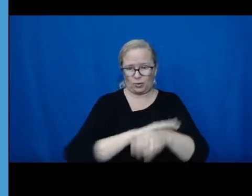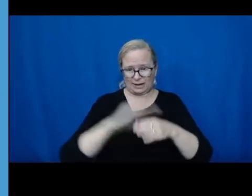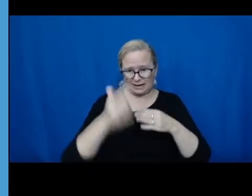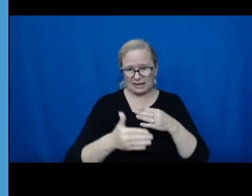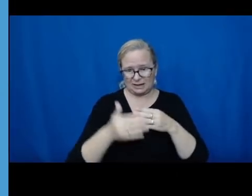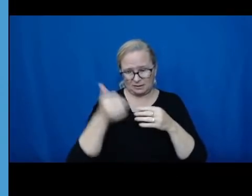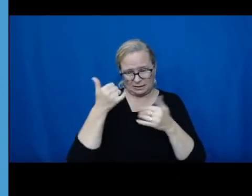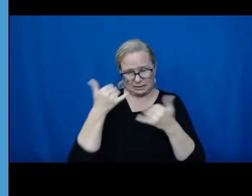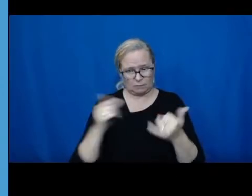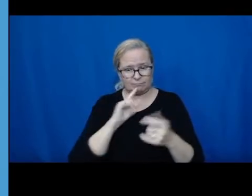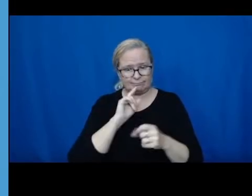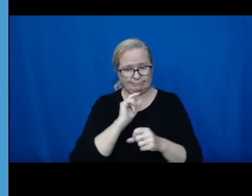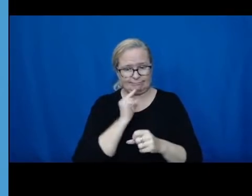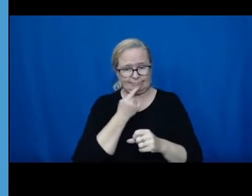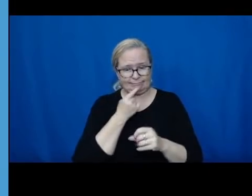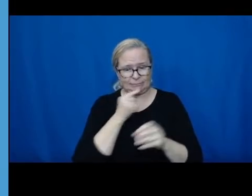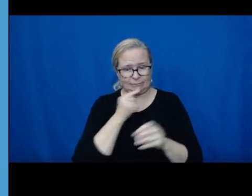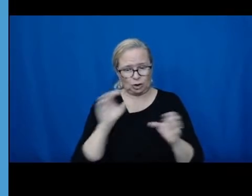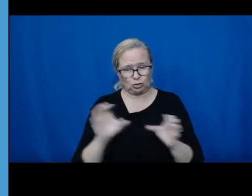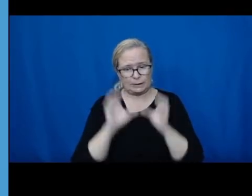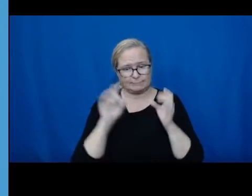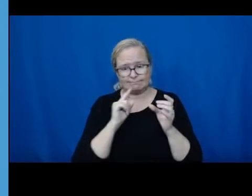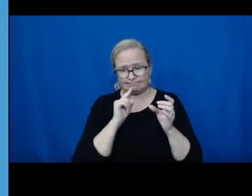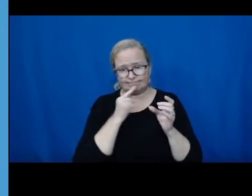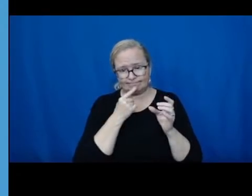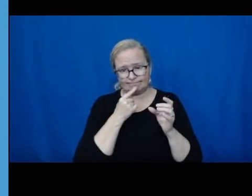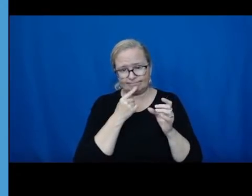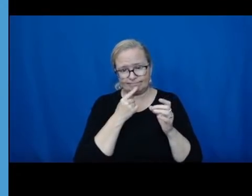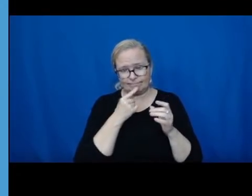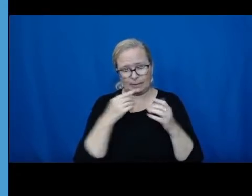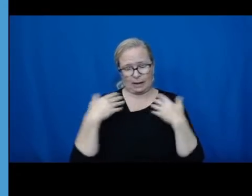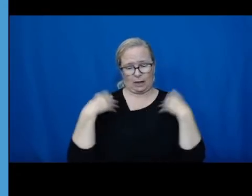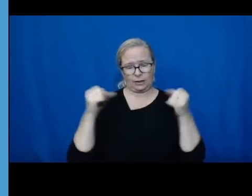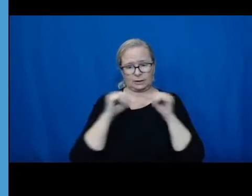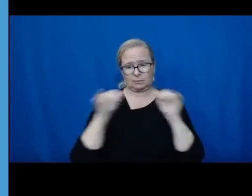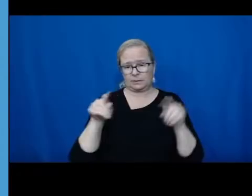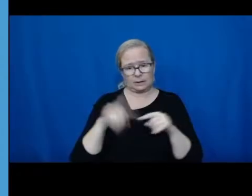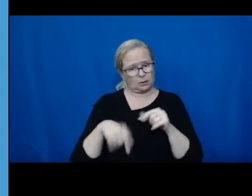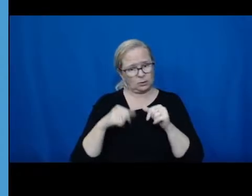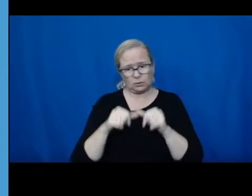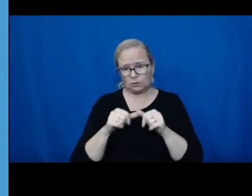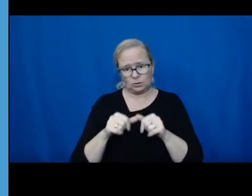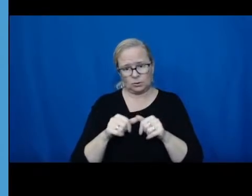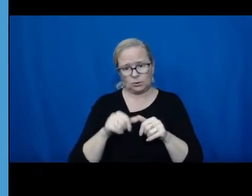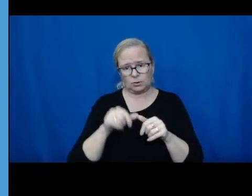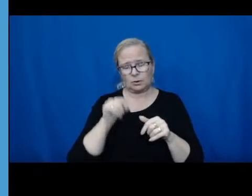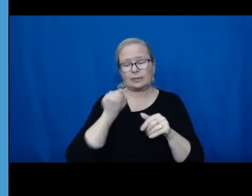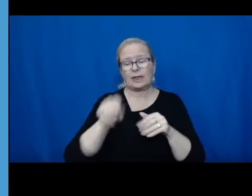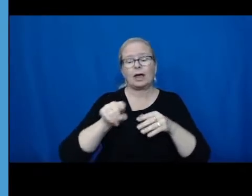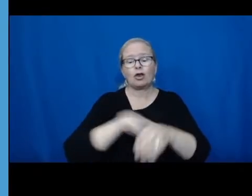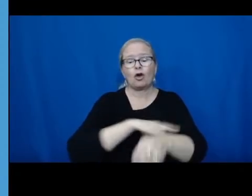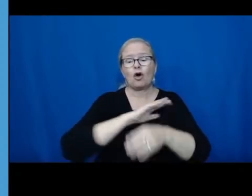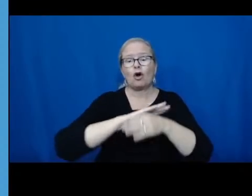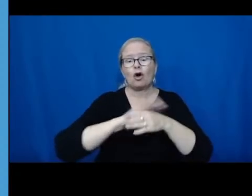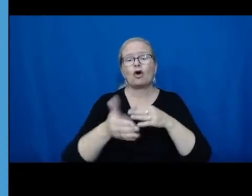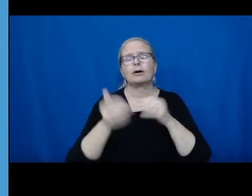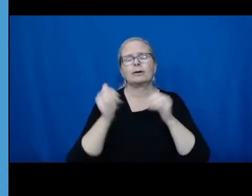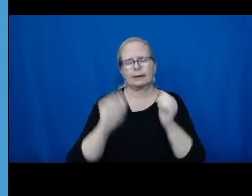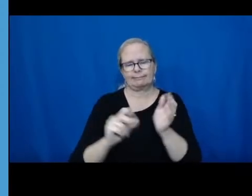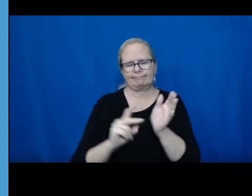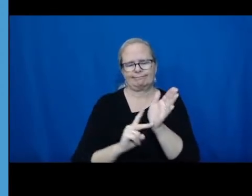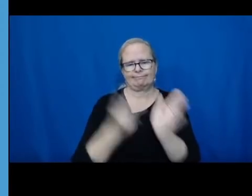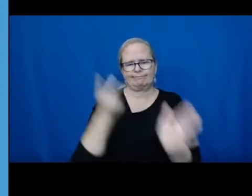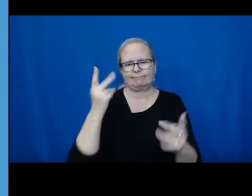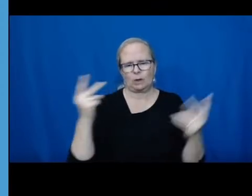really increase the pressure on our fragile system. So take it slow, find joy and meaningful